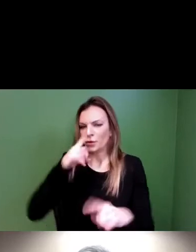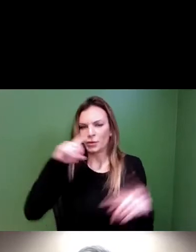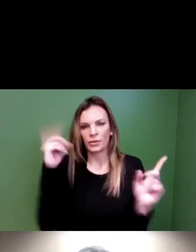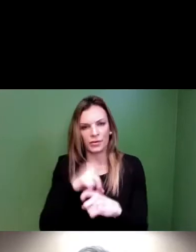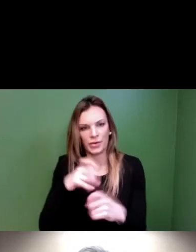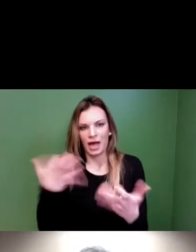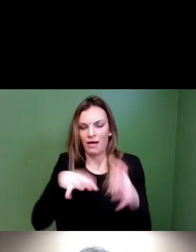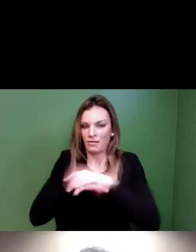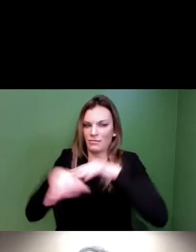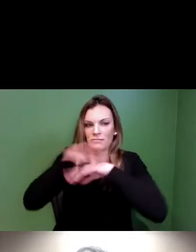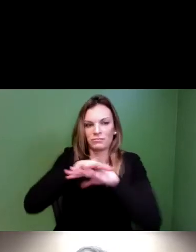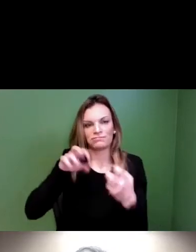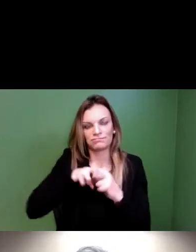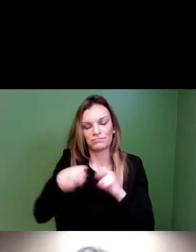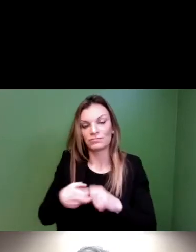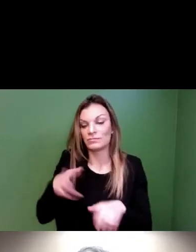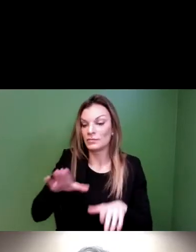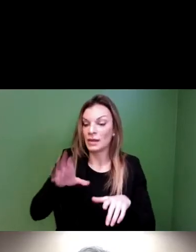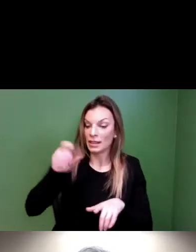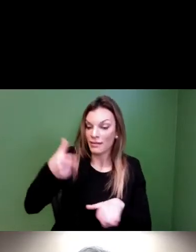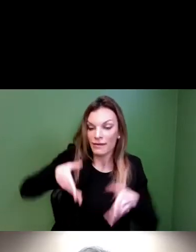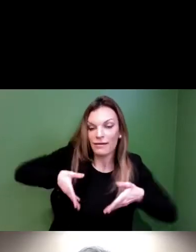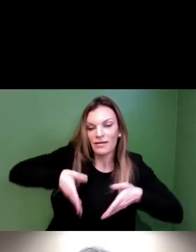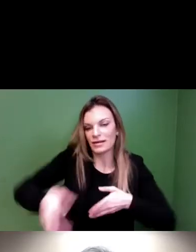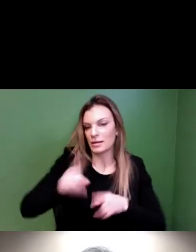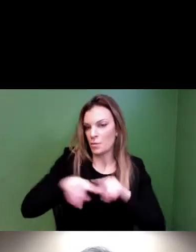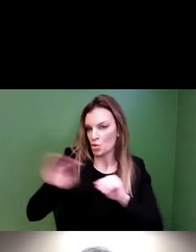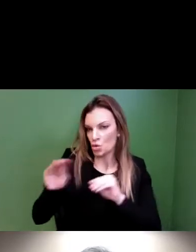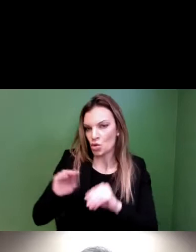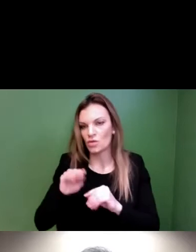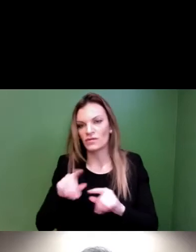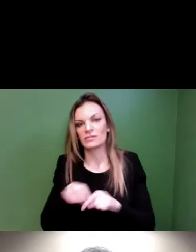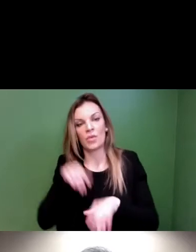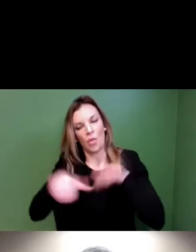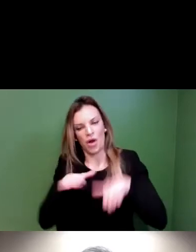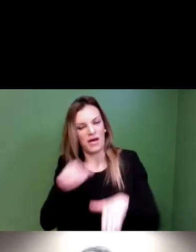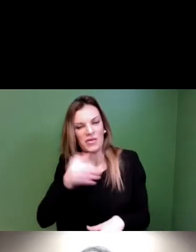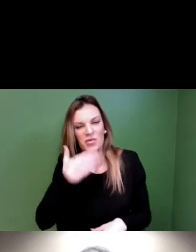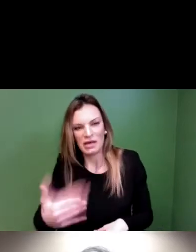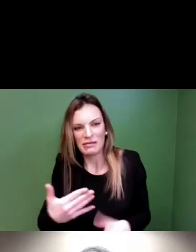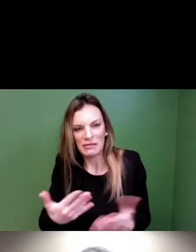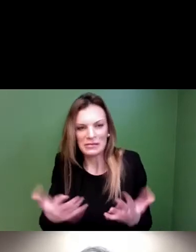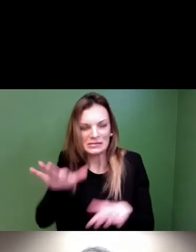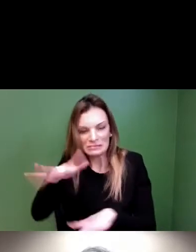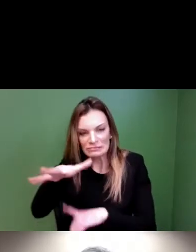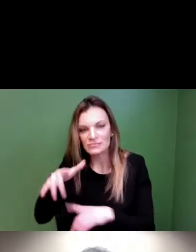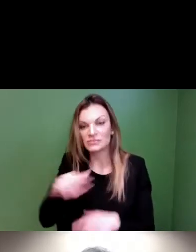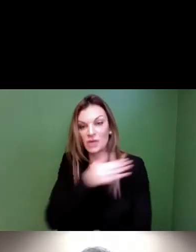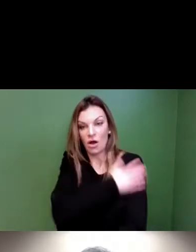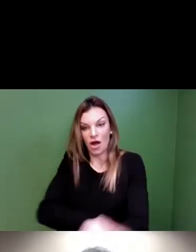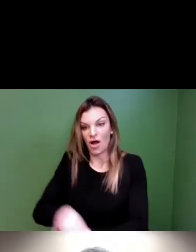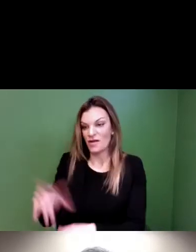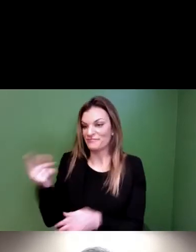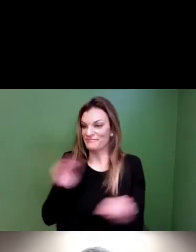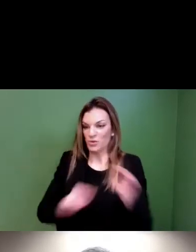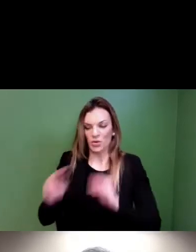leg. And he didn't really walk very well at the same time that he didn't have a very good arm function. So